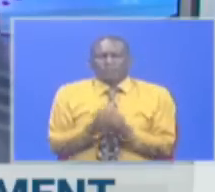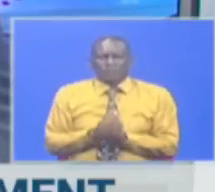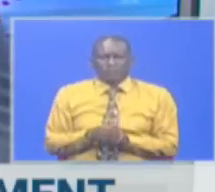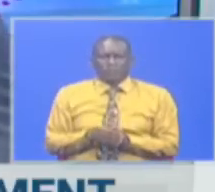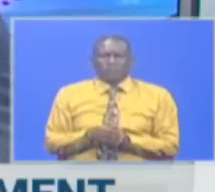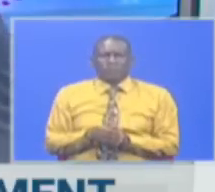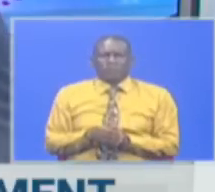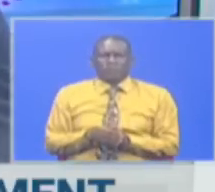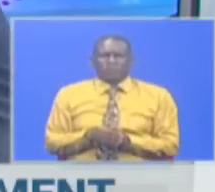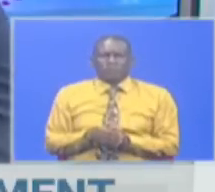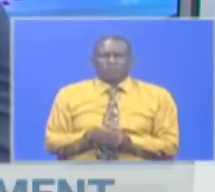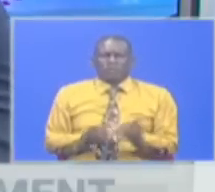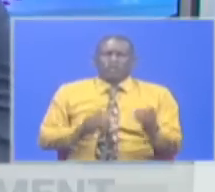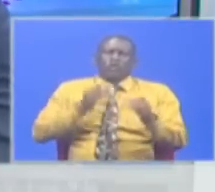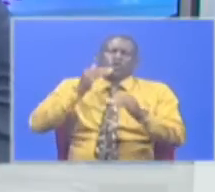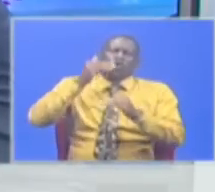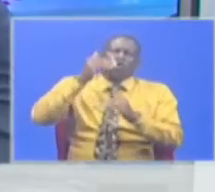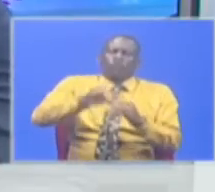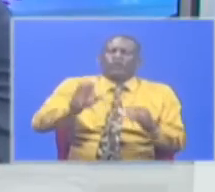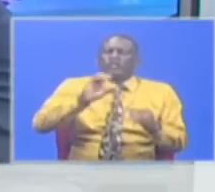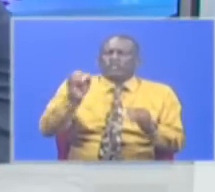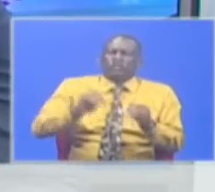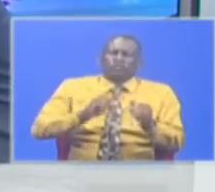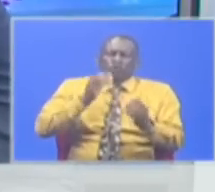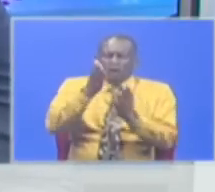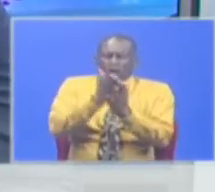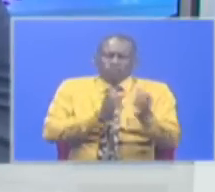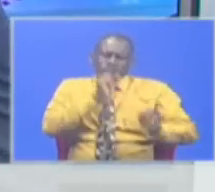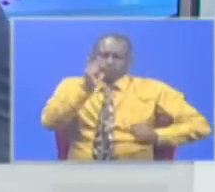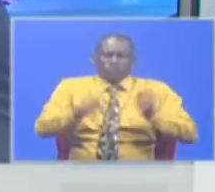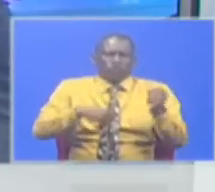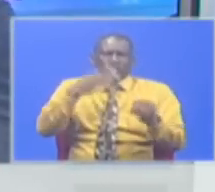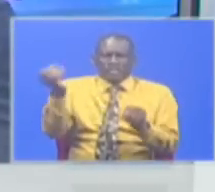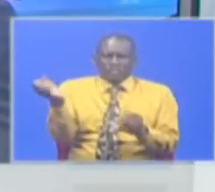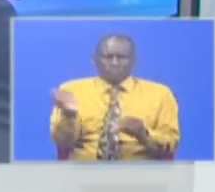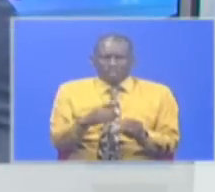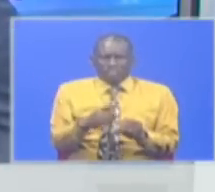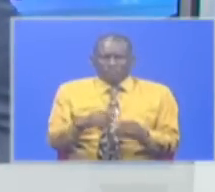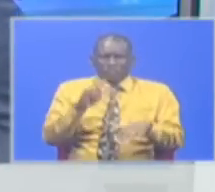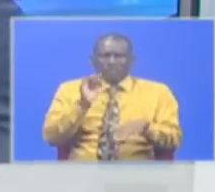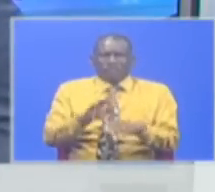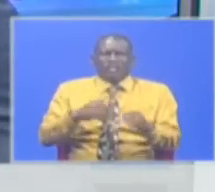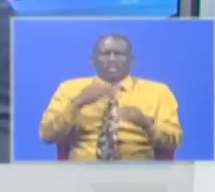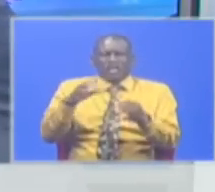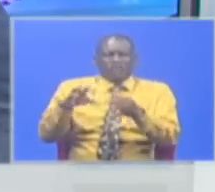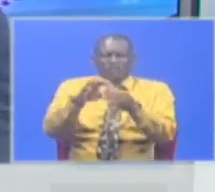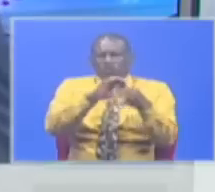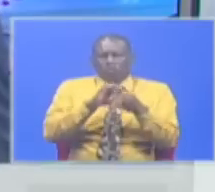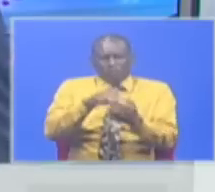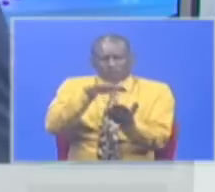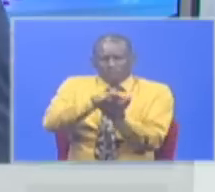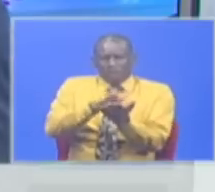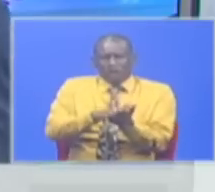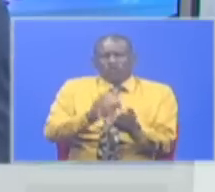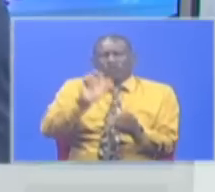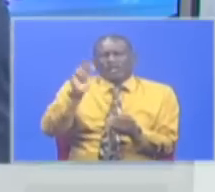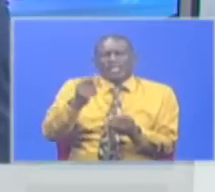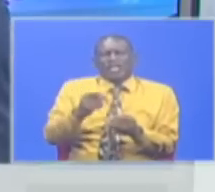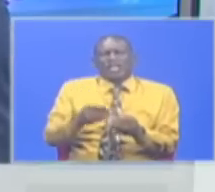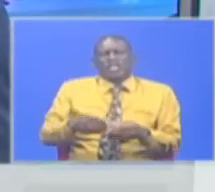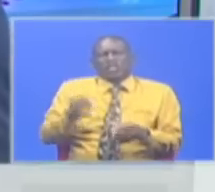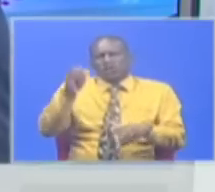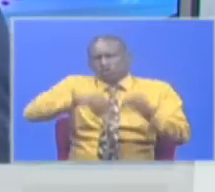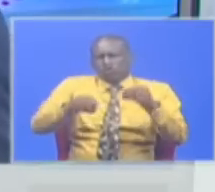And the Beyond Zero half marathon set for next month received a shot in the arm after Corporate Bank of Kenya donated 20 million shillings, as well